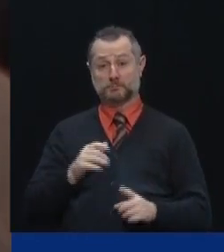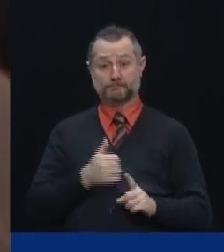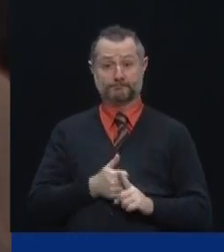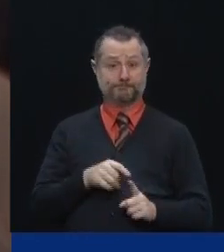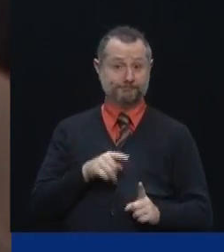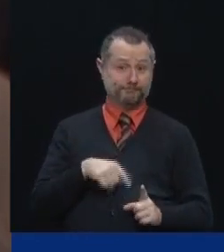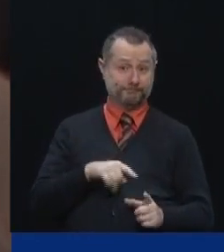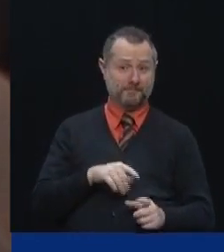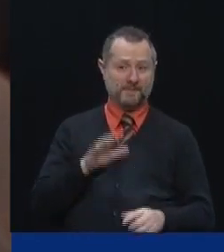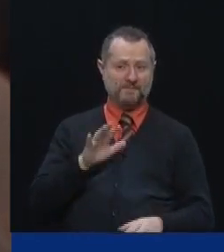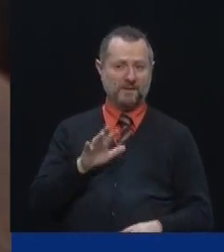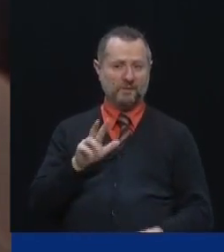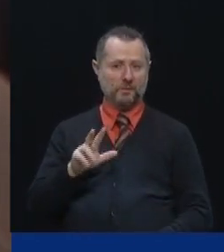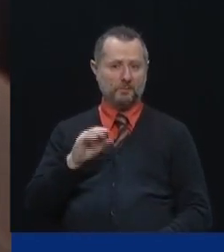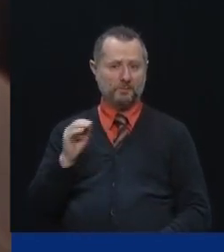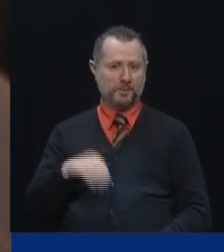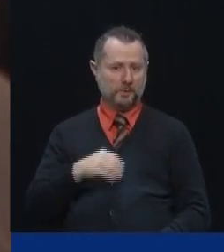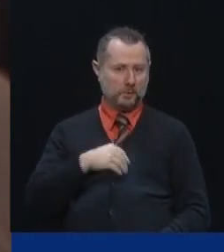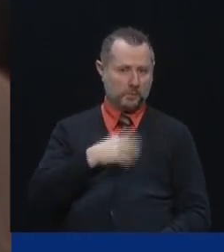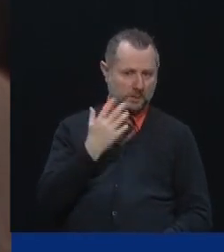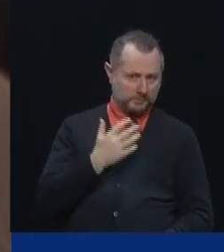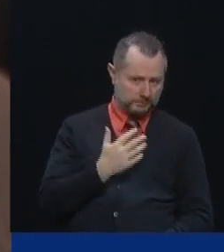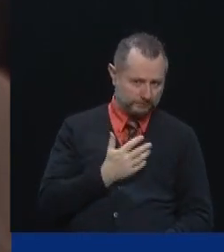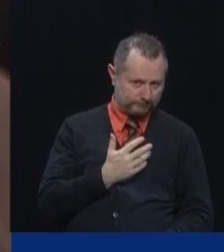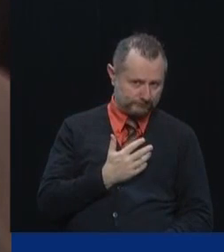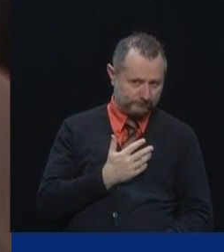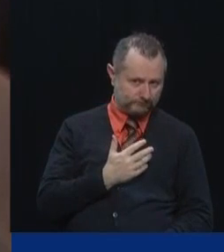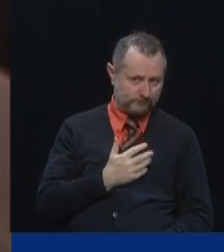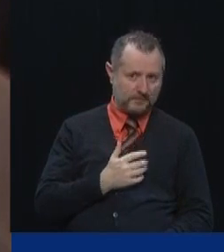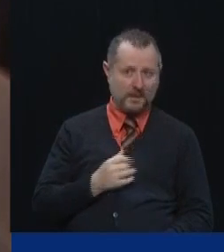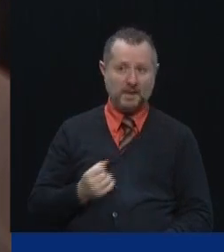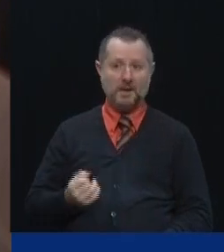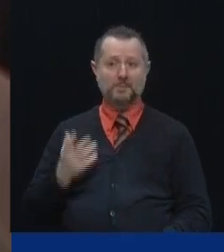is 53% white. It's